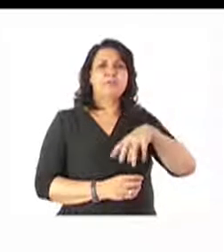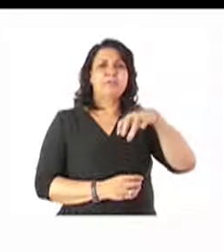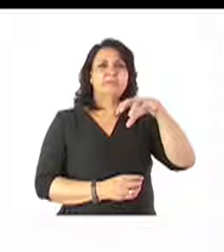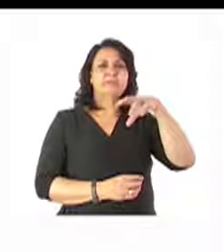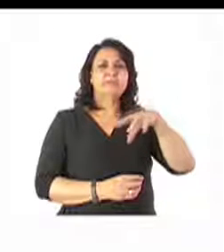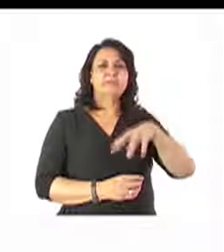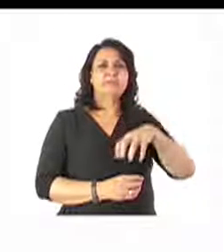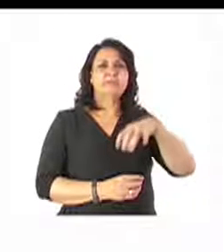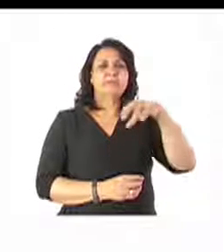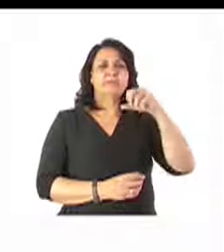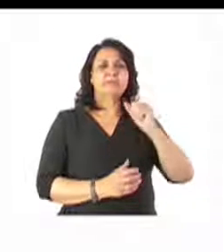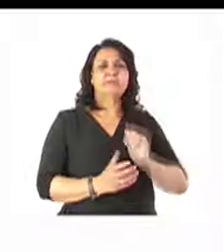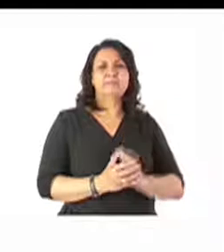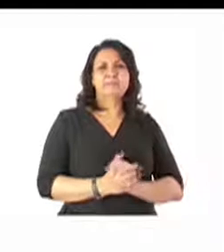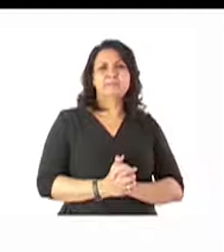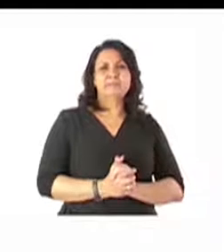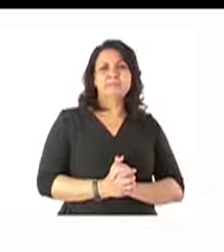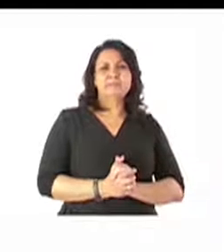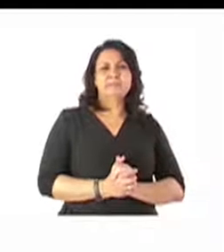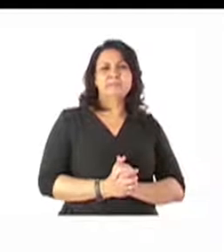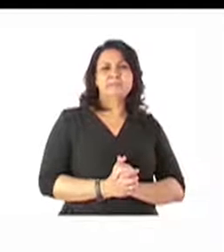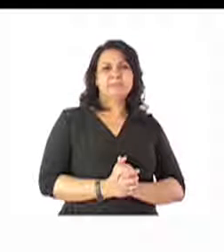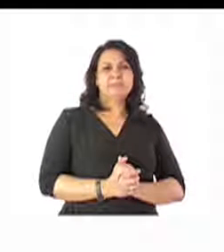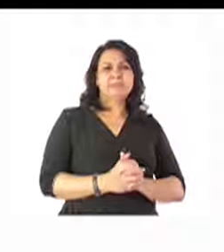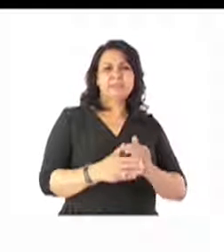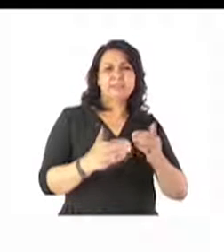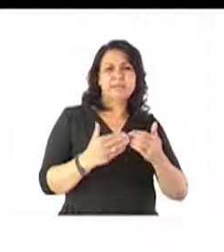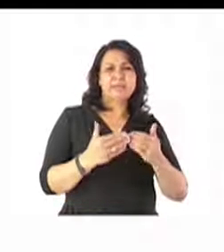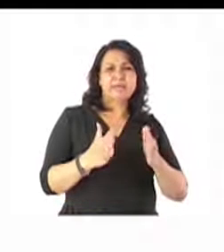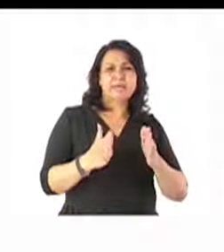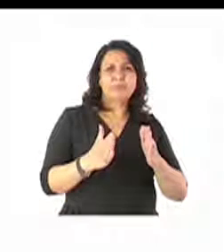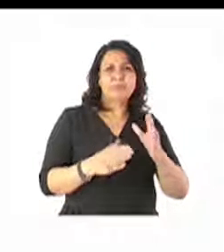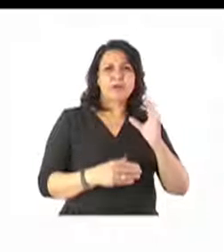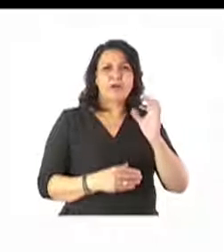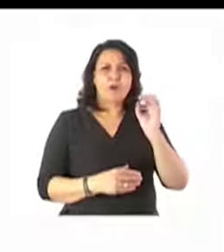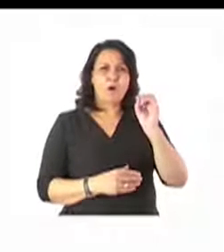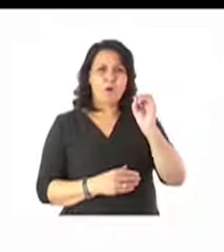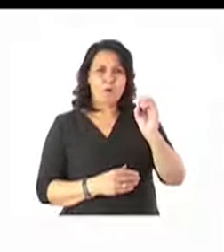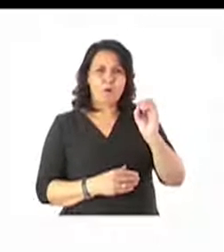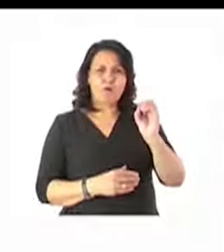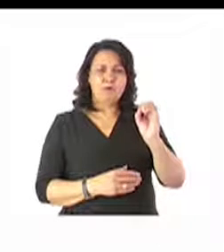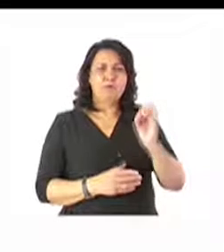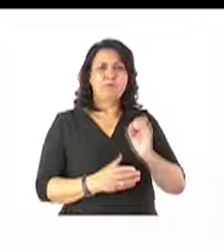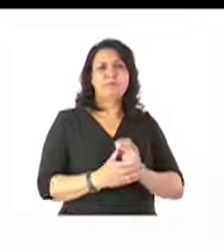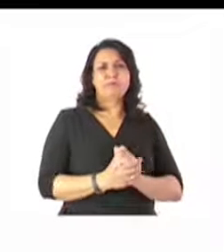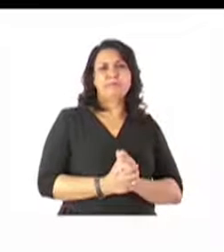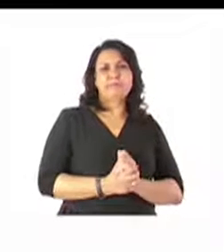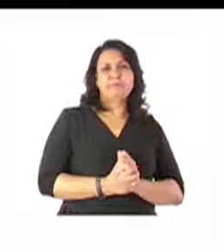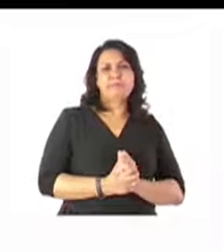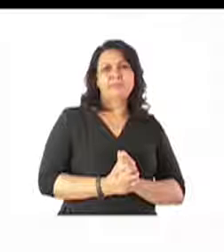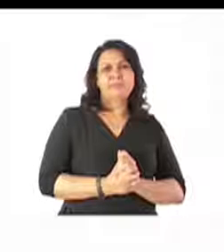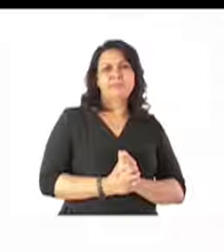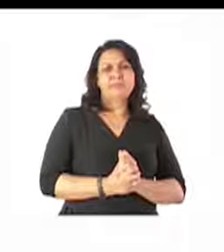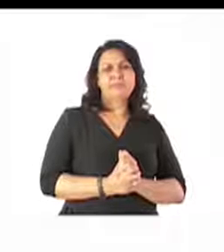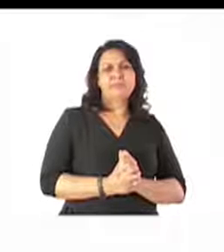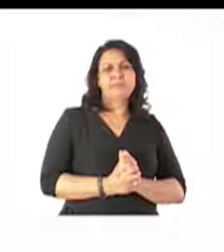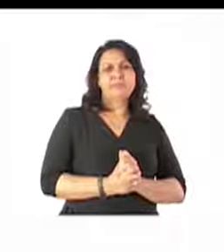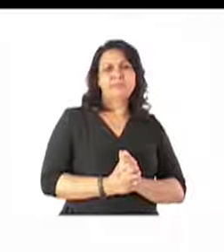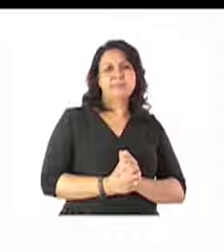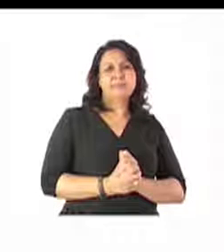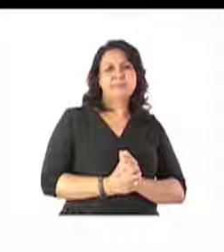Octopus. It's having a beginning sound and it's O.